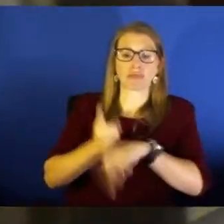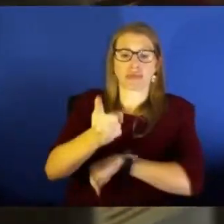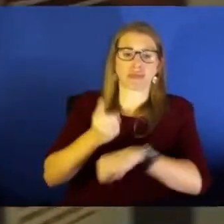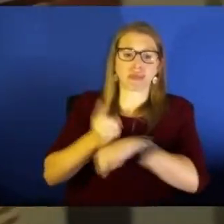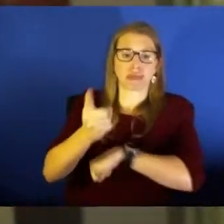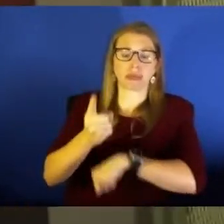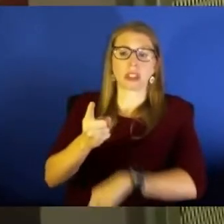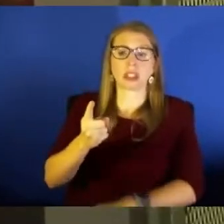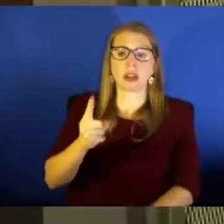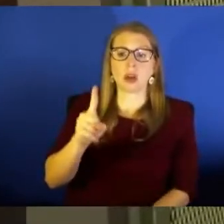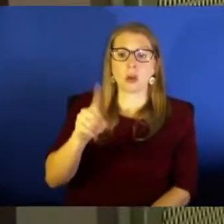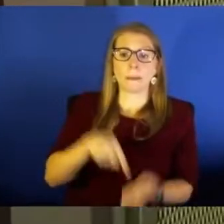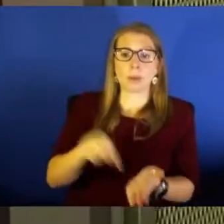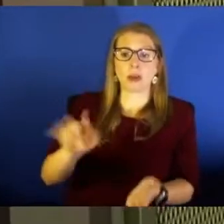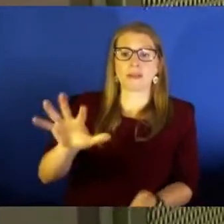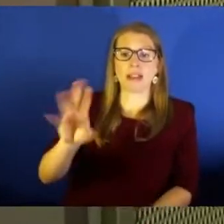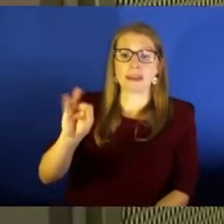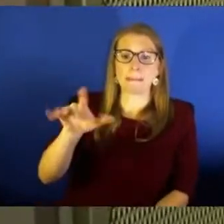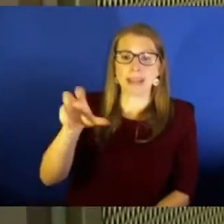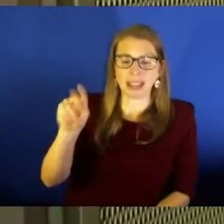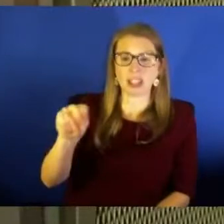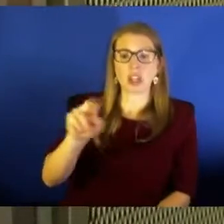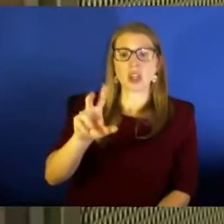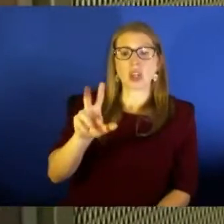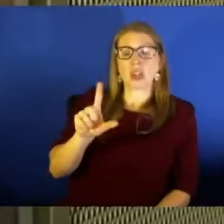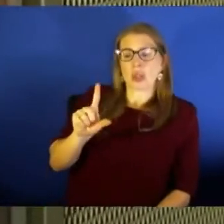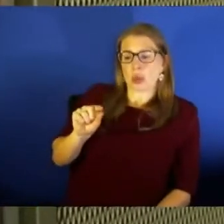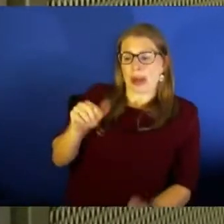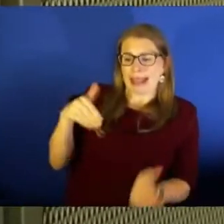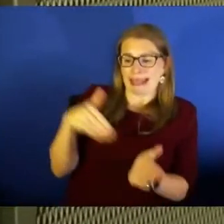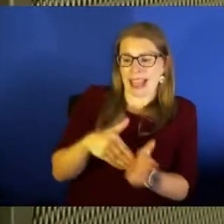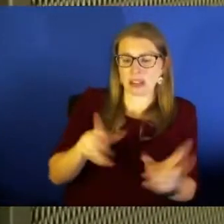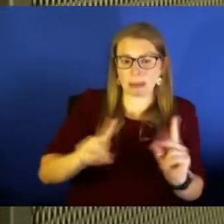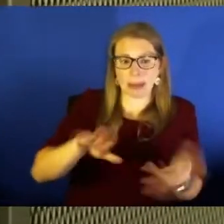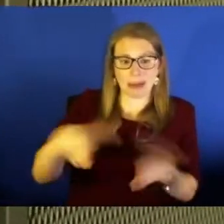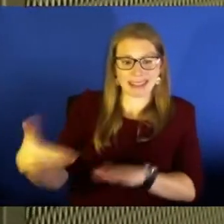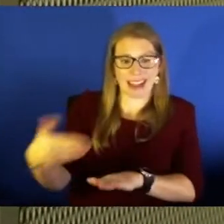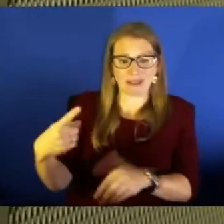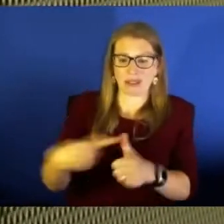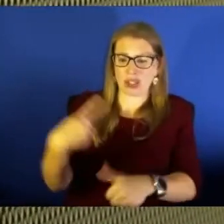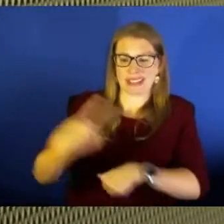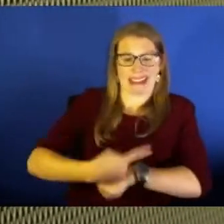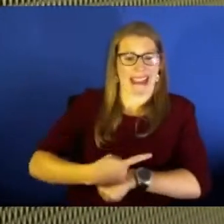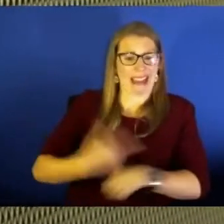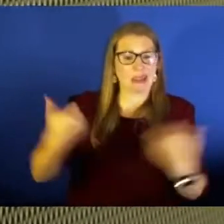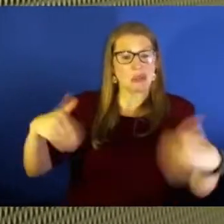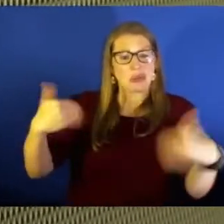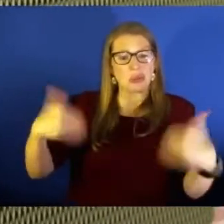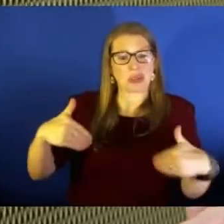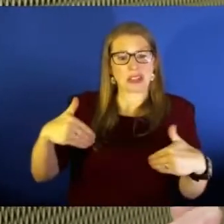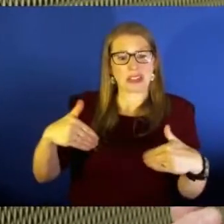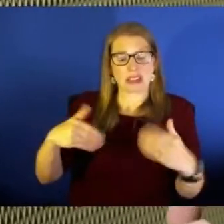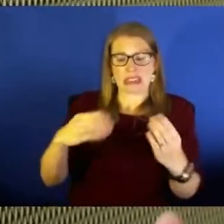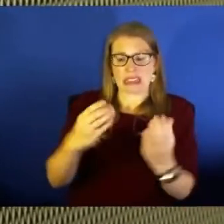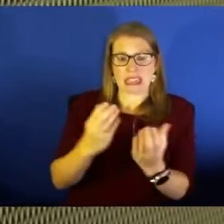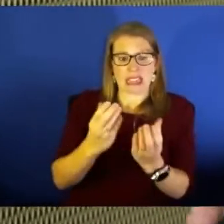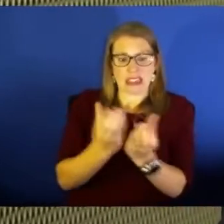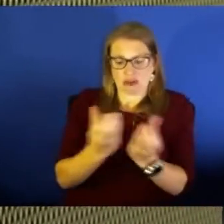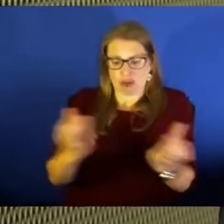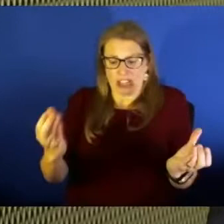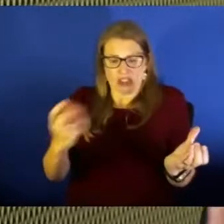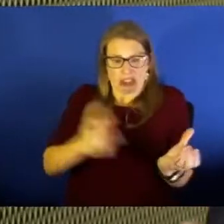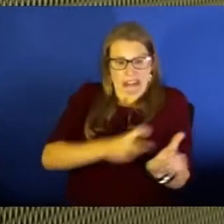on for 6 months, 20,000 casualties in the first day. So being in those trenches, being in that place with this